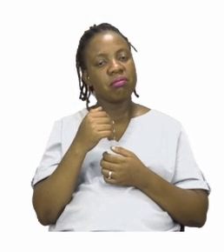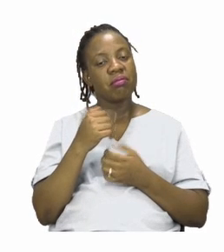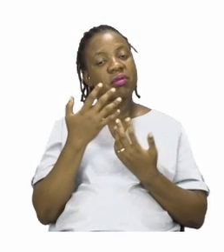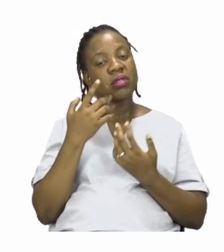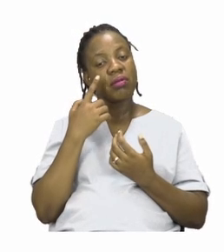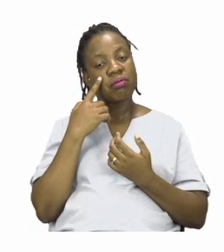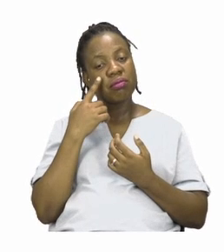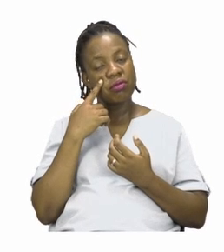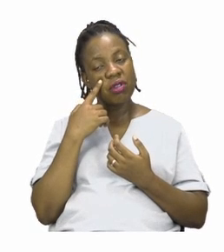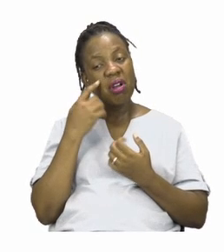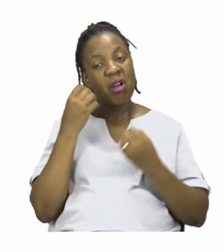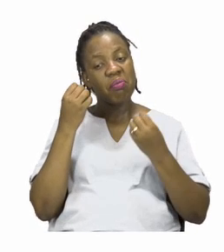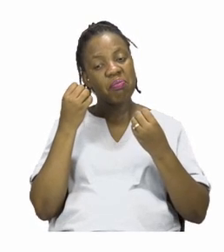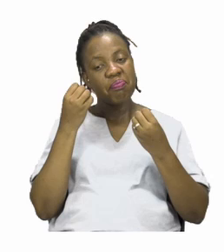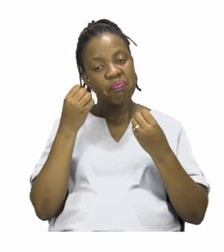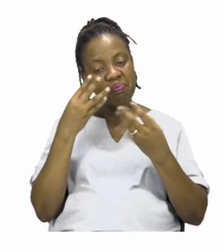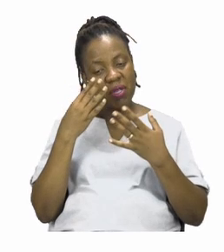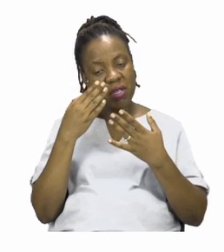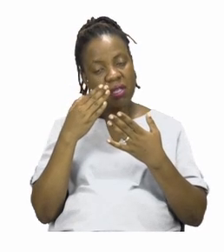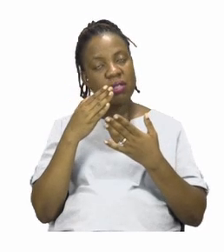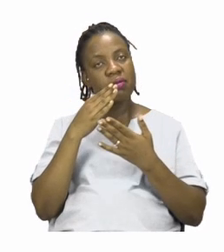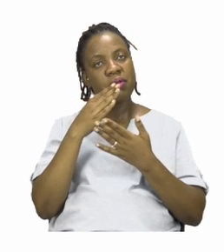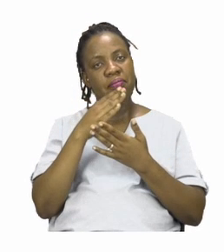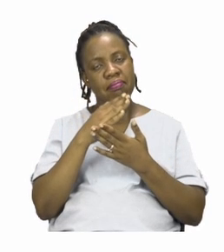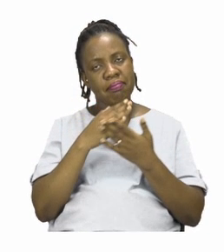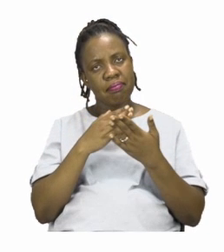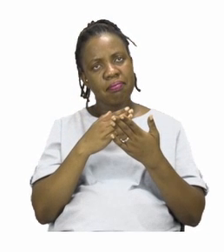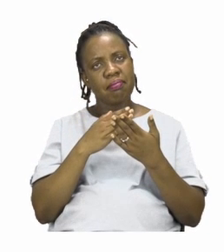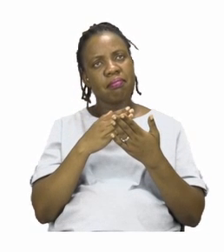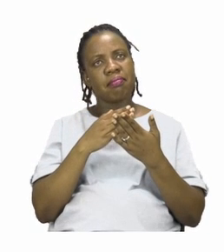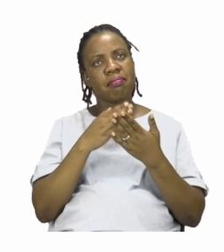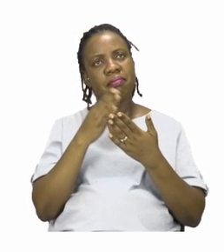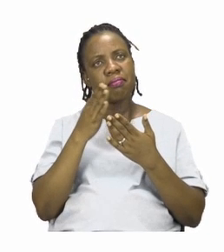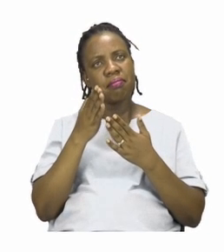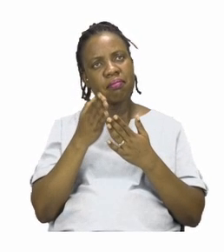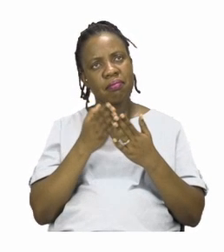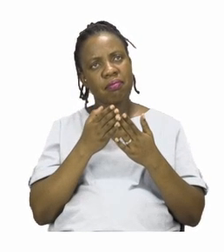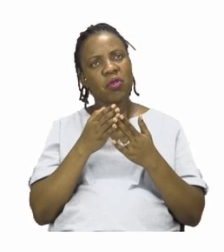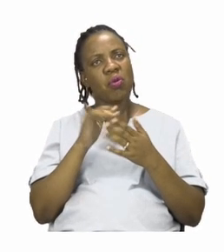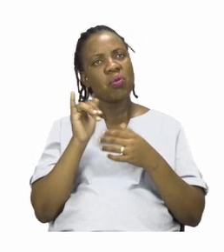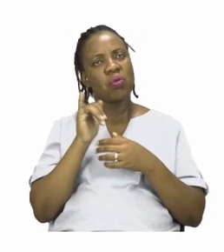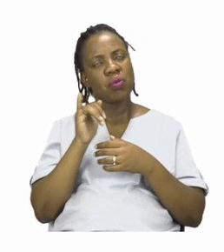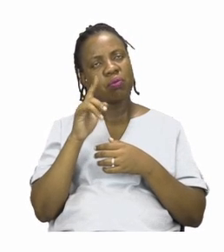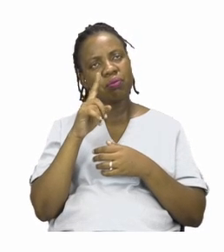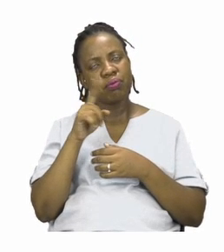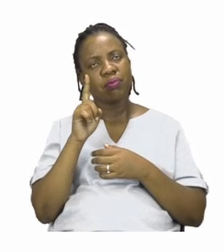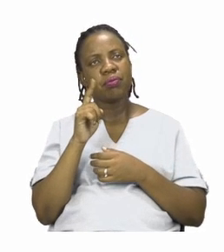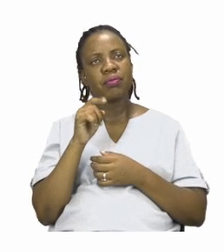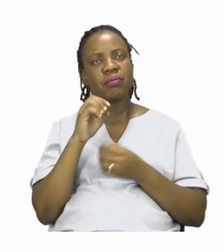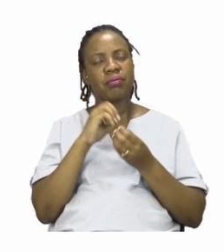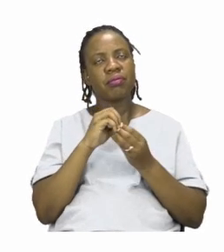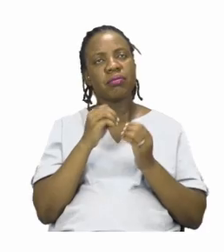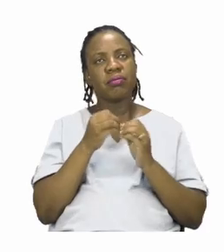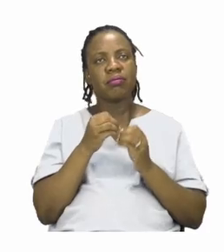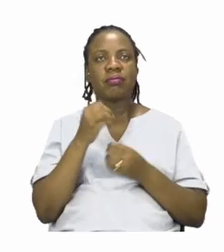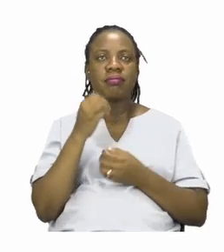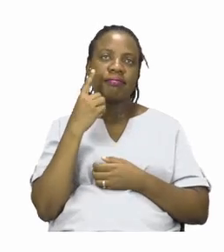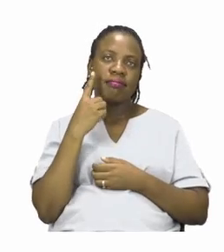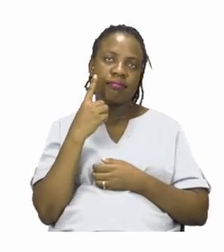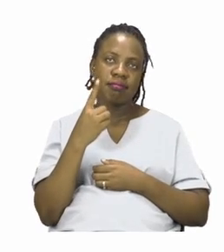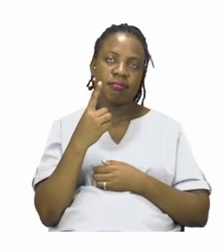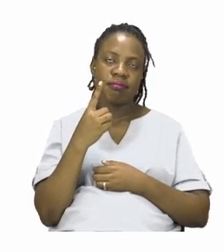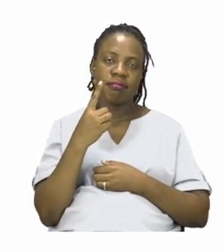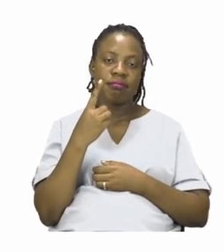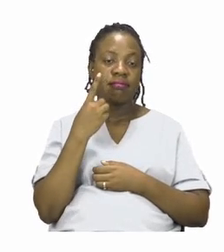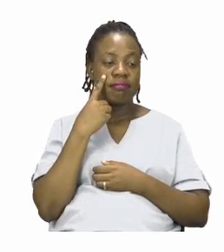many parts there are to get to the right answer. Now I put number 1 on the board, so let's